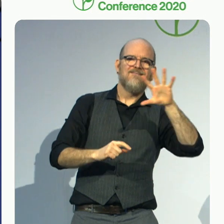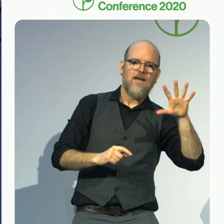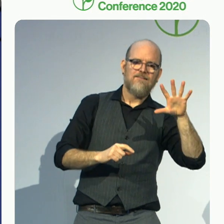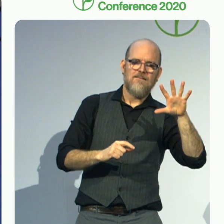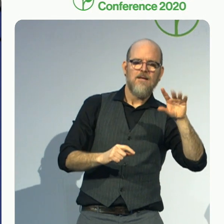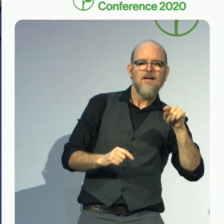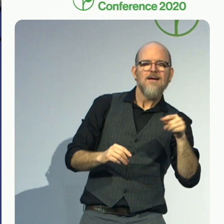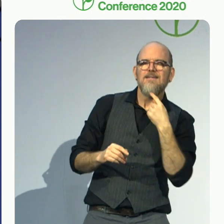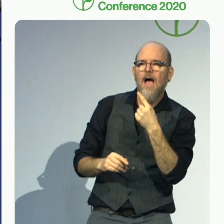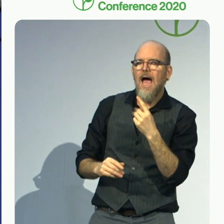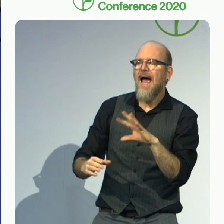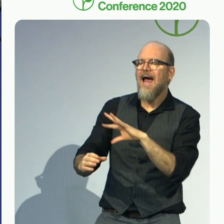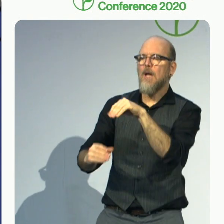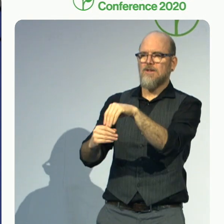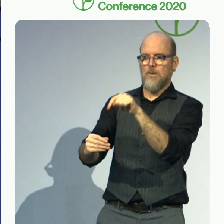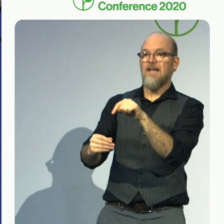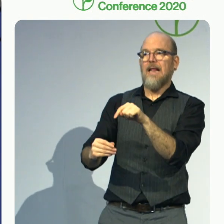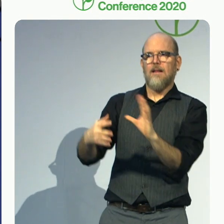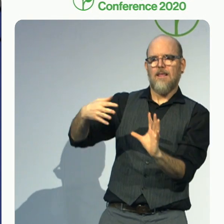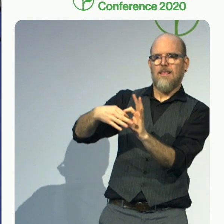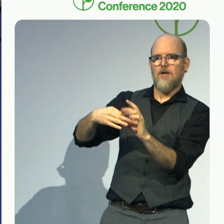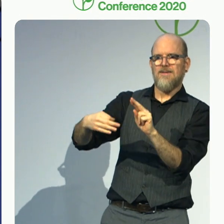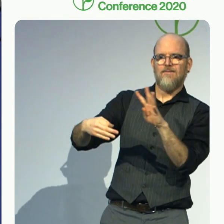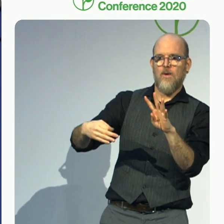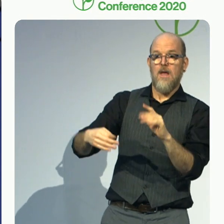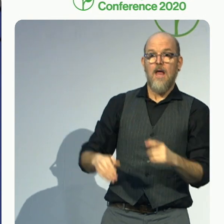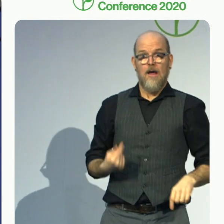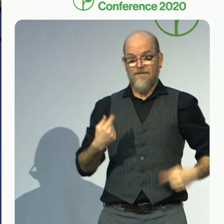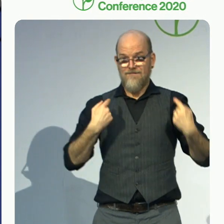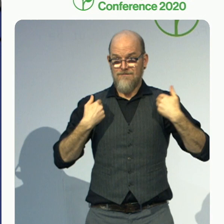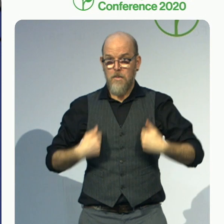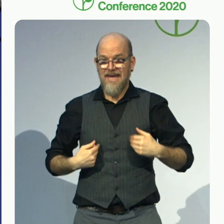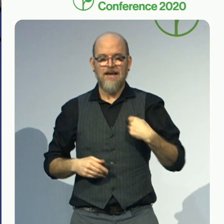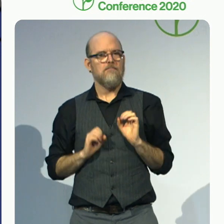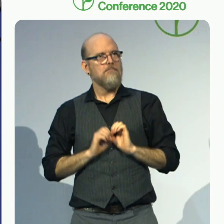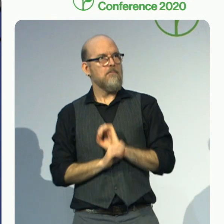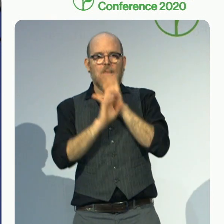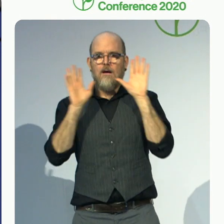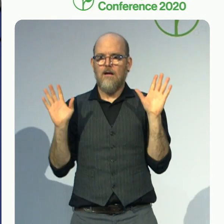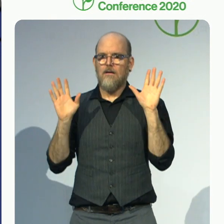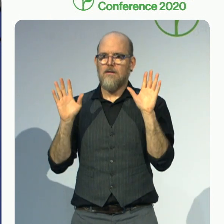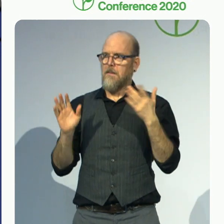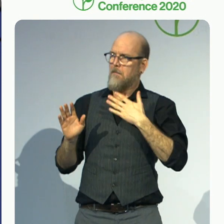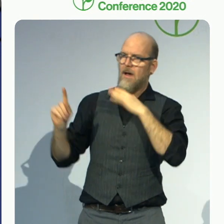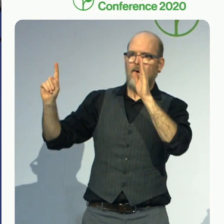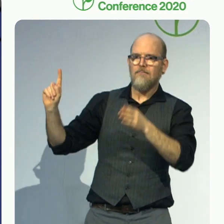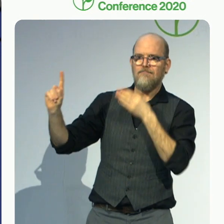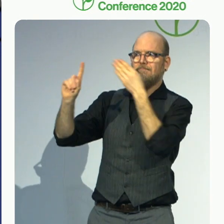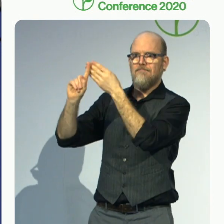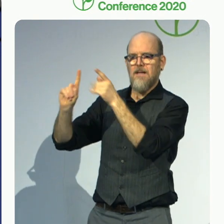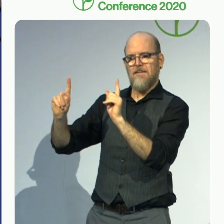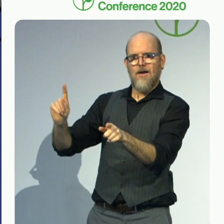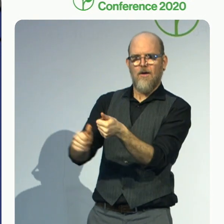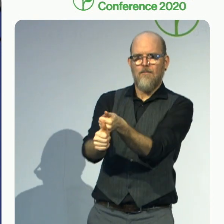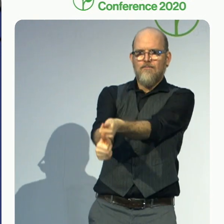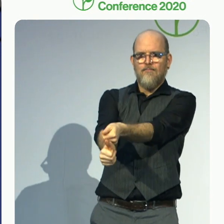doubt what the intention should be for all of us, and anybody signing up to Article 24 has signed up